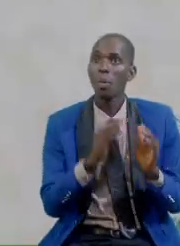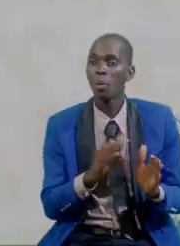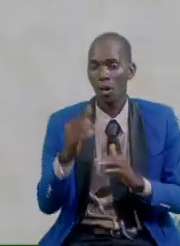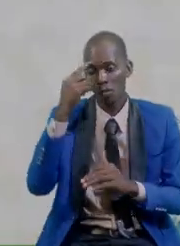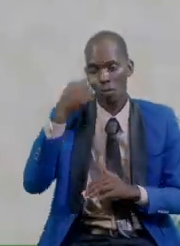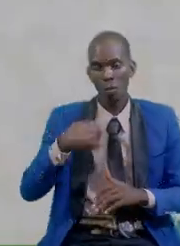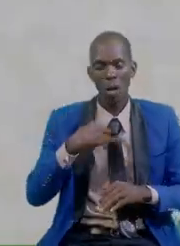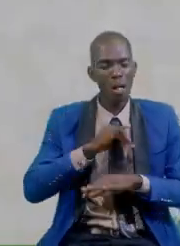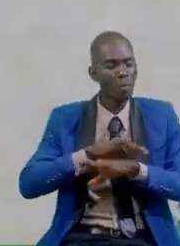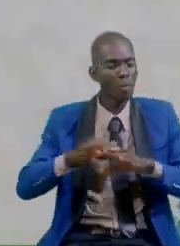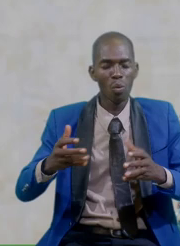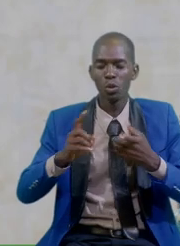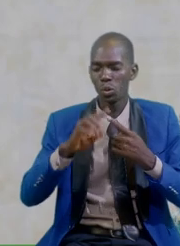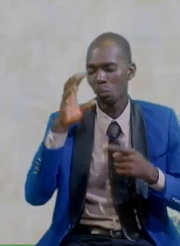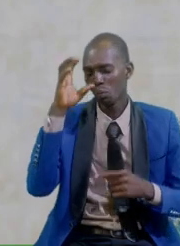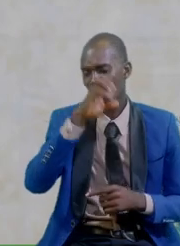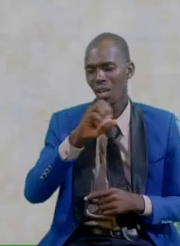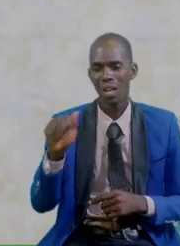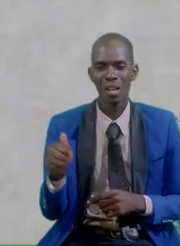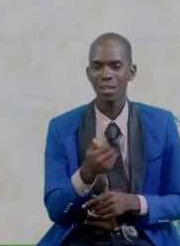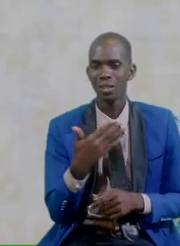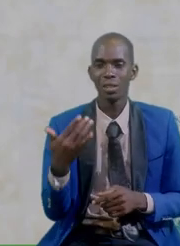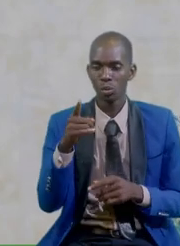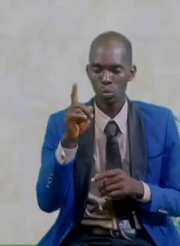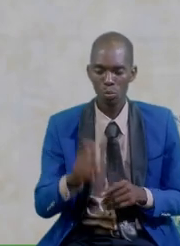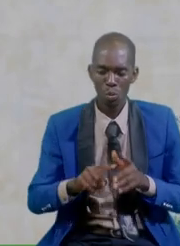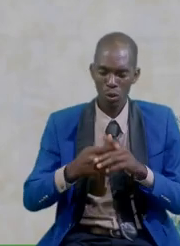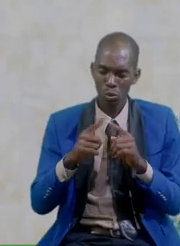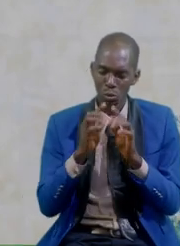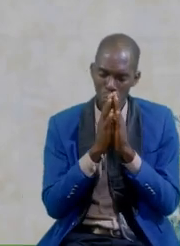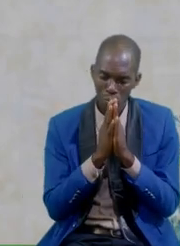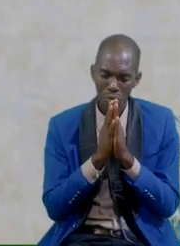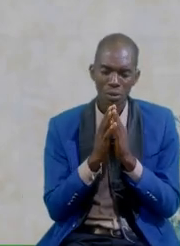your presence. That's what you're supposed to be doing now. Talking to God.